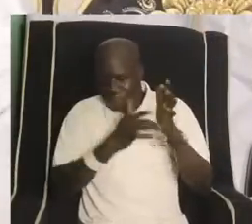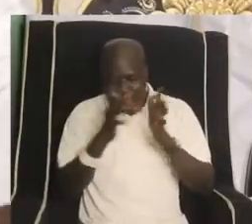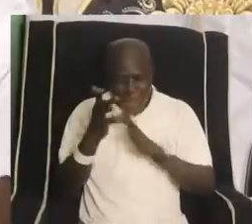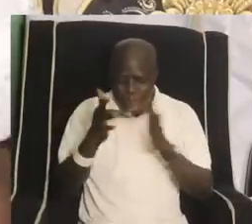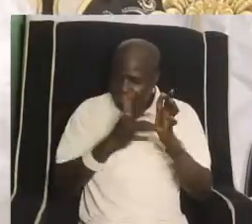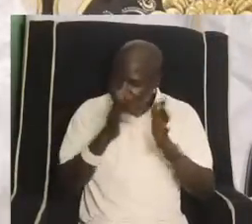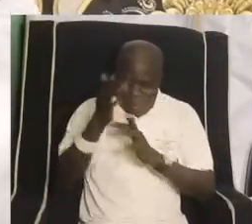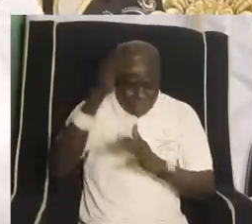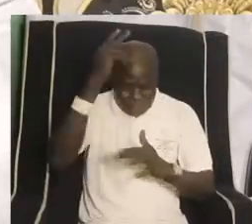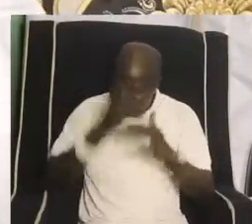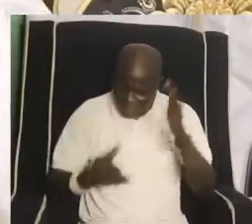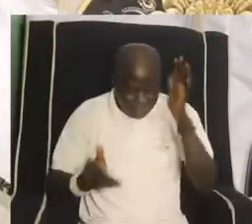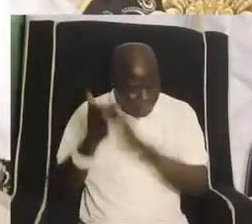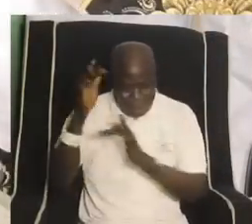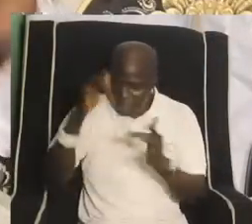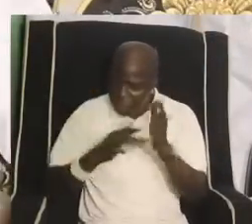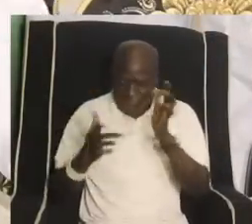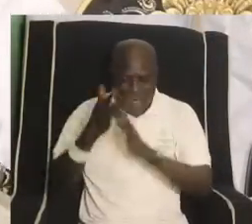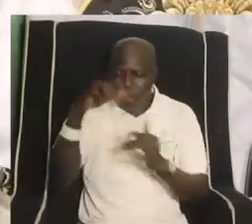want